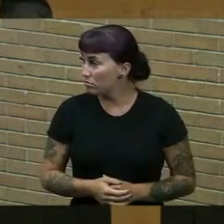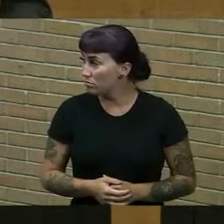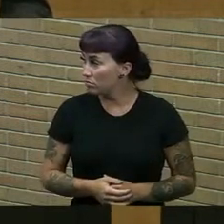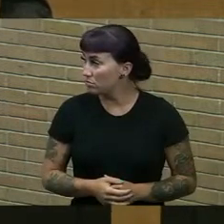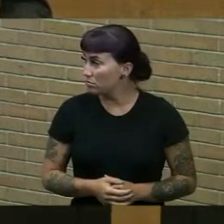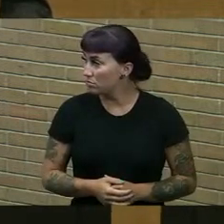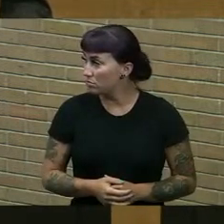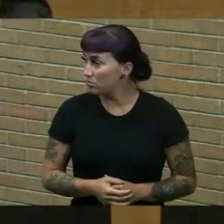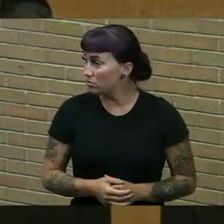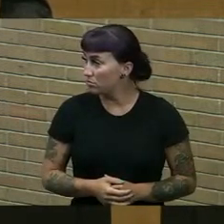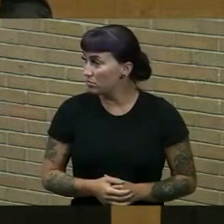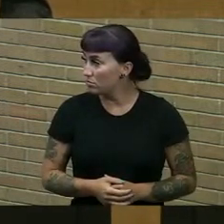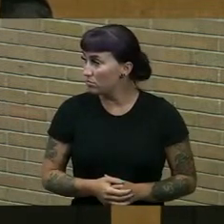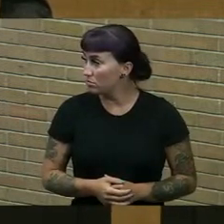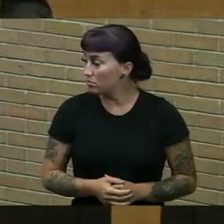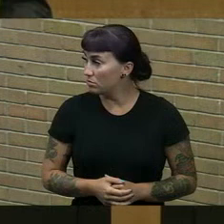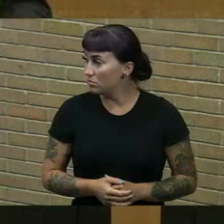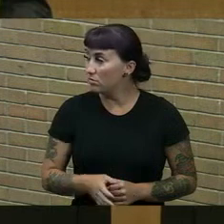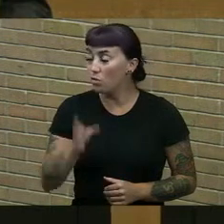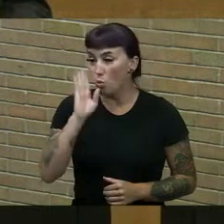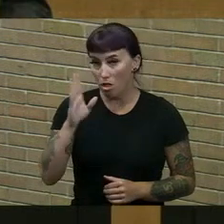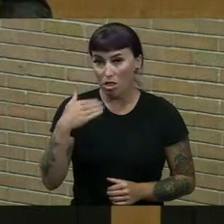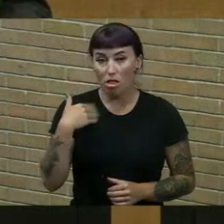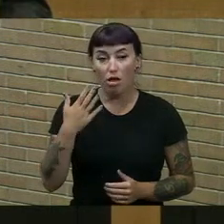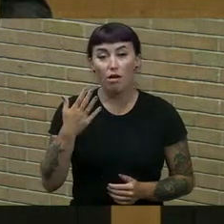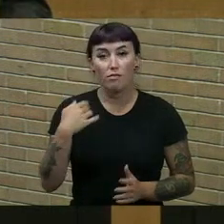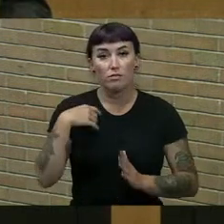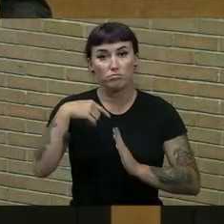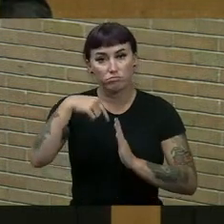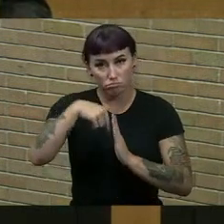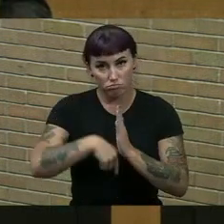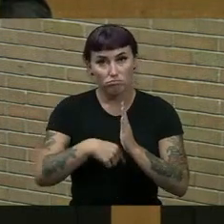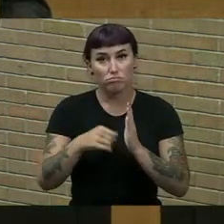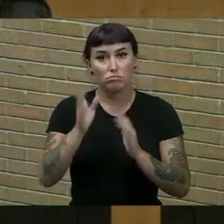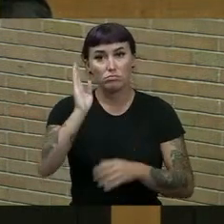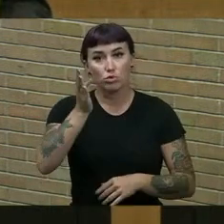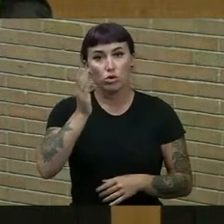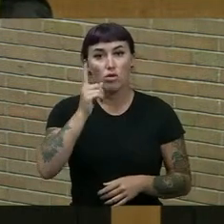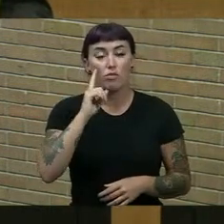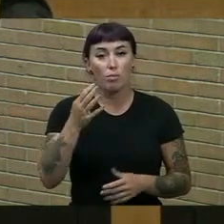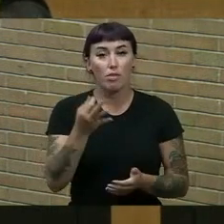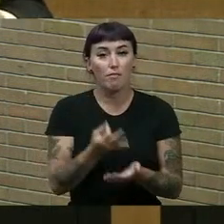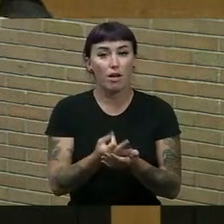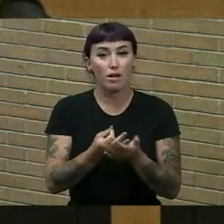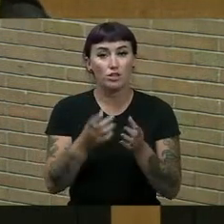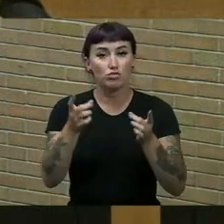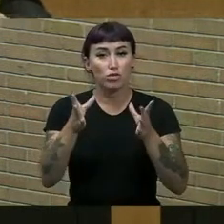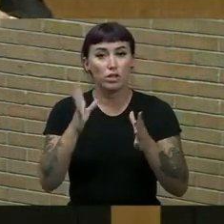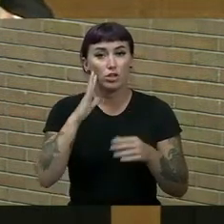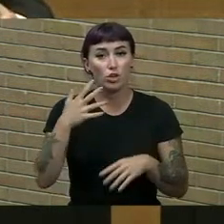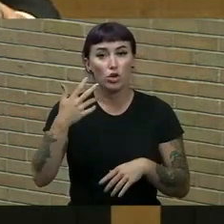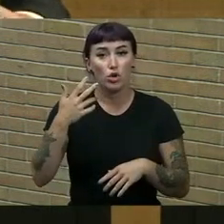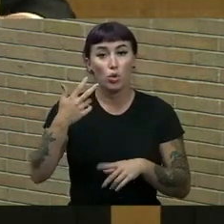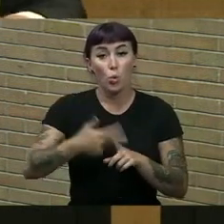we have a more robust presentation from our finance director quarterly, so we